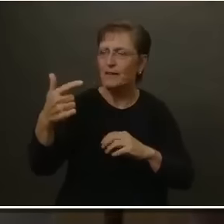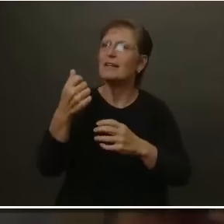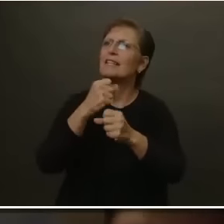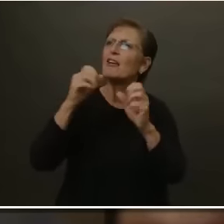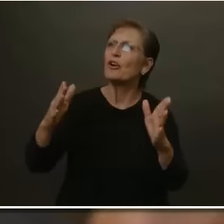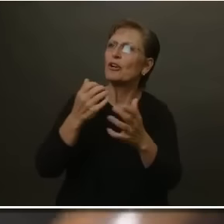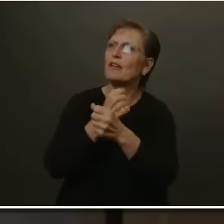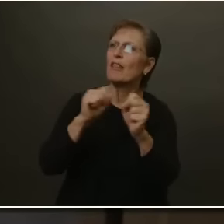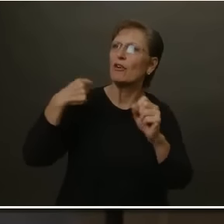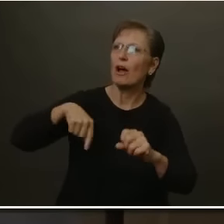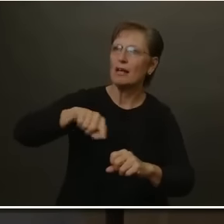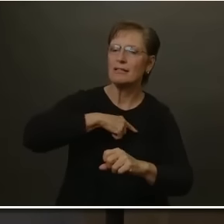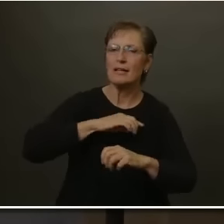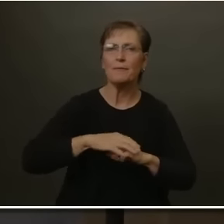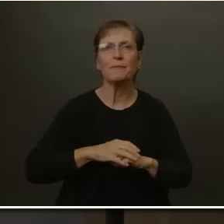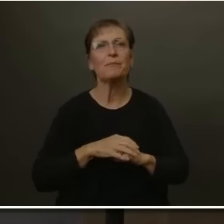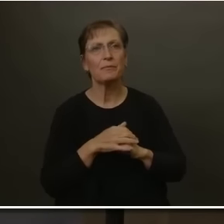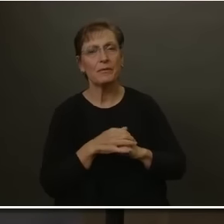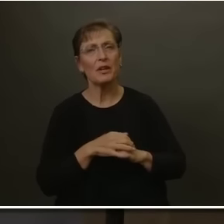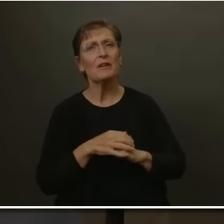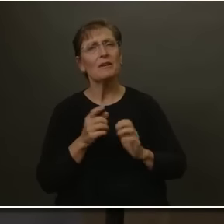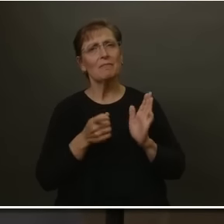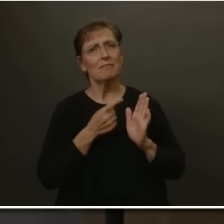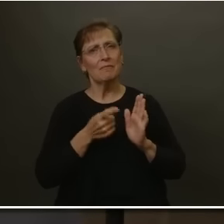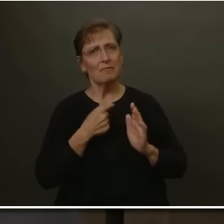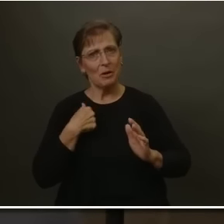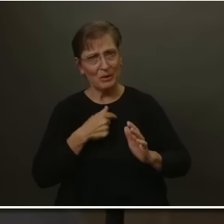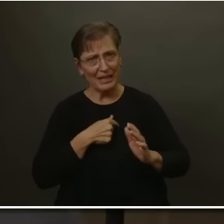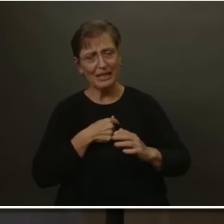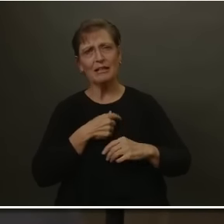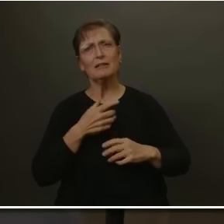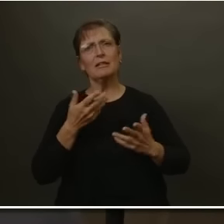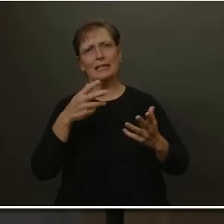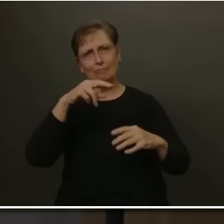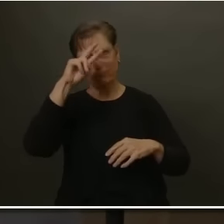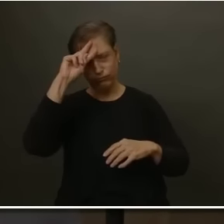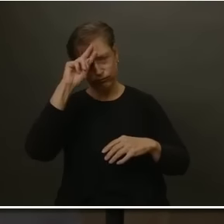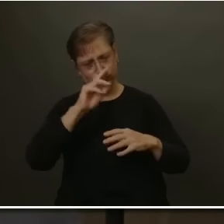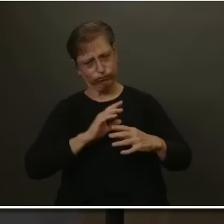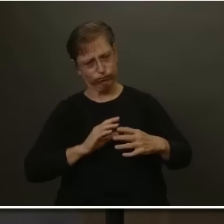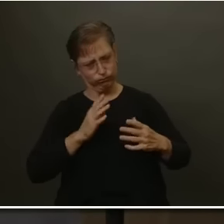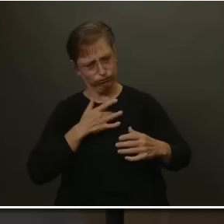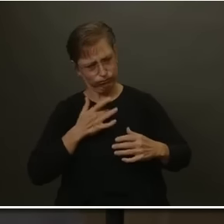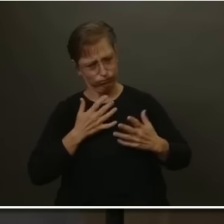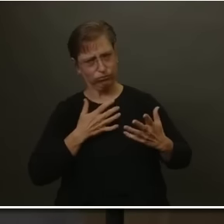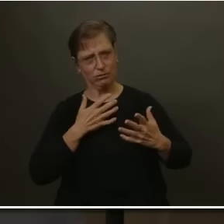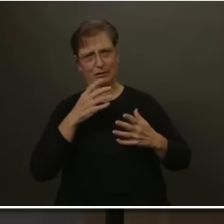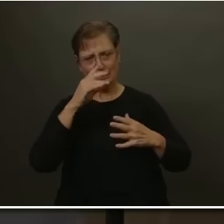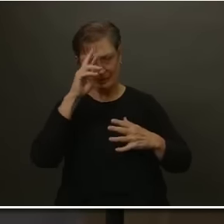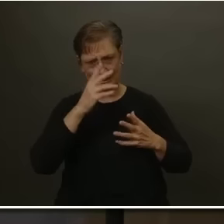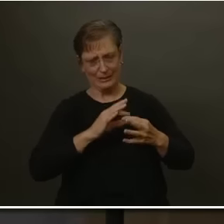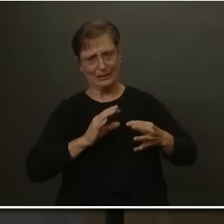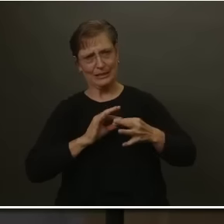Nsak nan ode mewan mino ninjewan nibena ji asna mot de bue